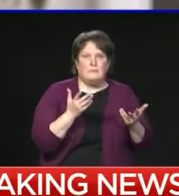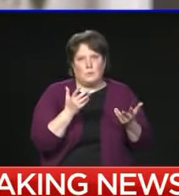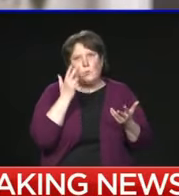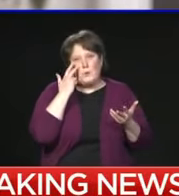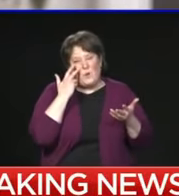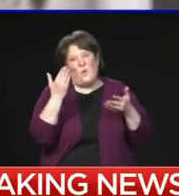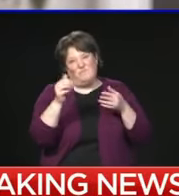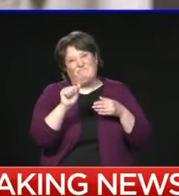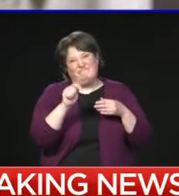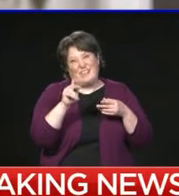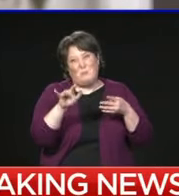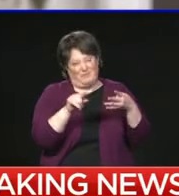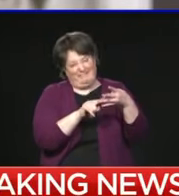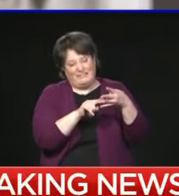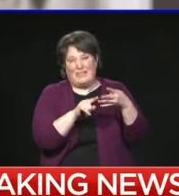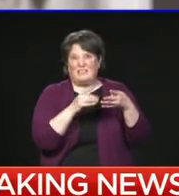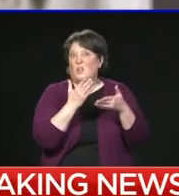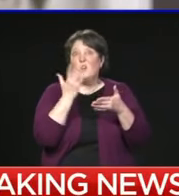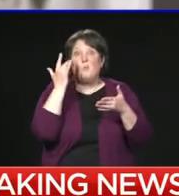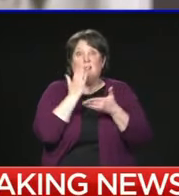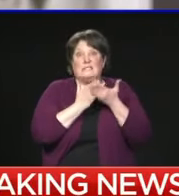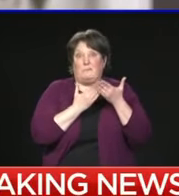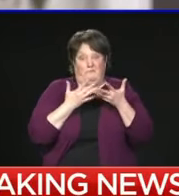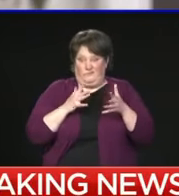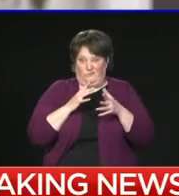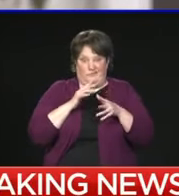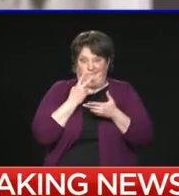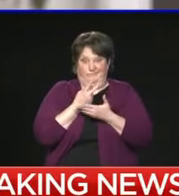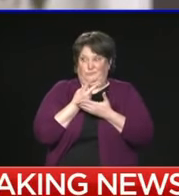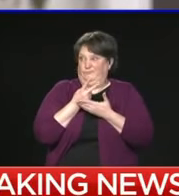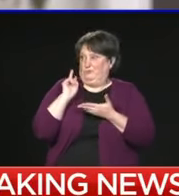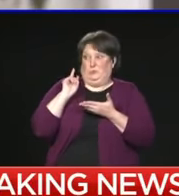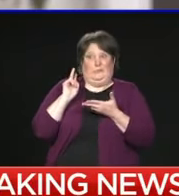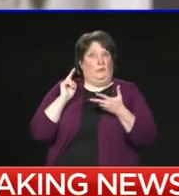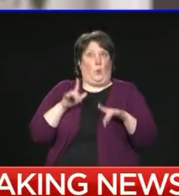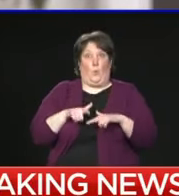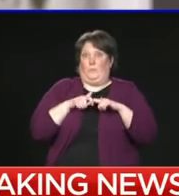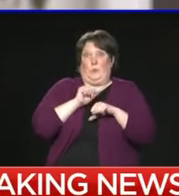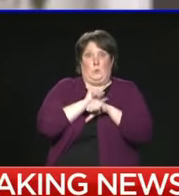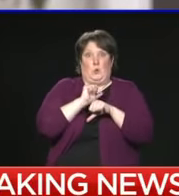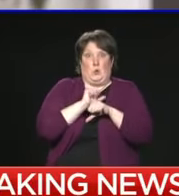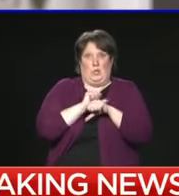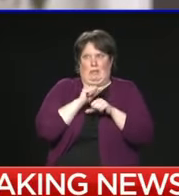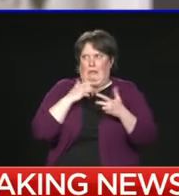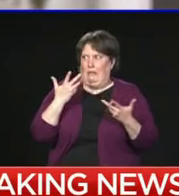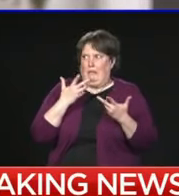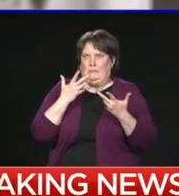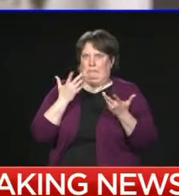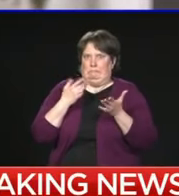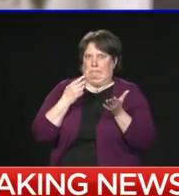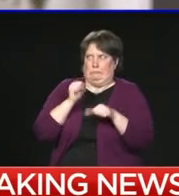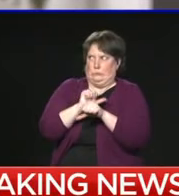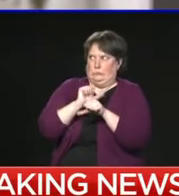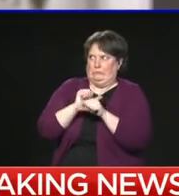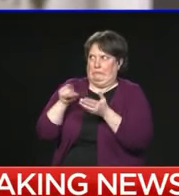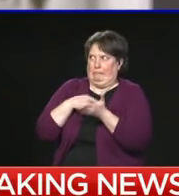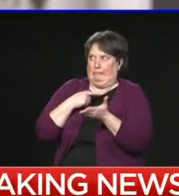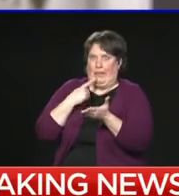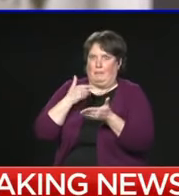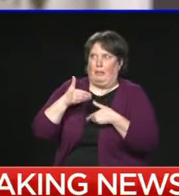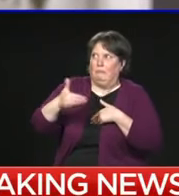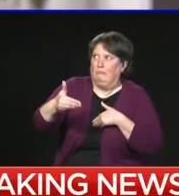who stopped working a week and a half ago, 2 weeks ago, that are now receiving their last paycheck and not knowing when the